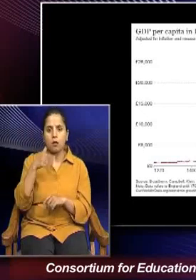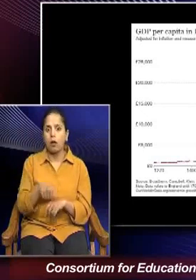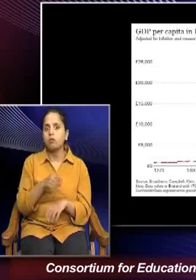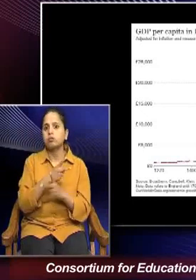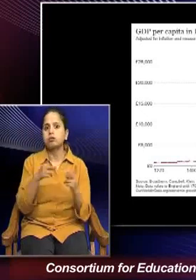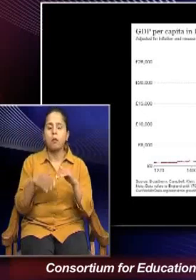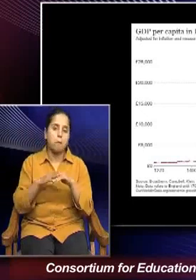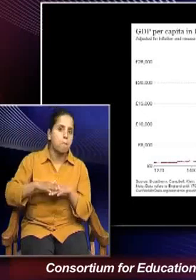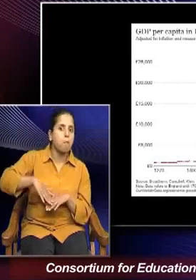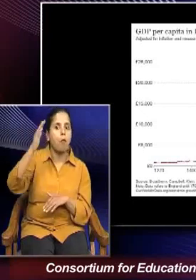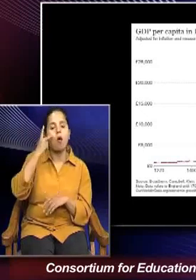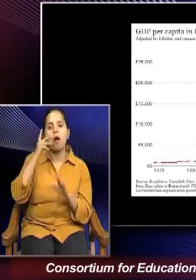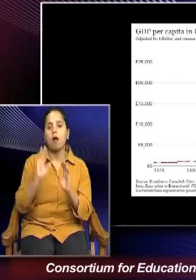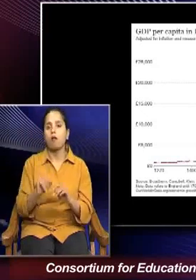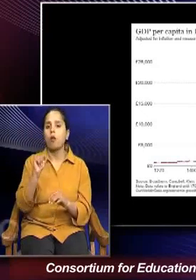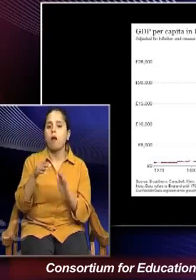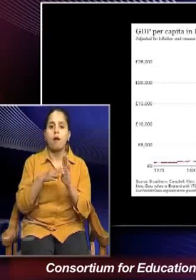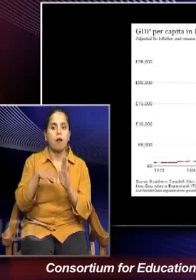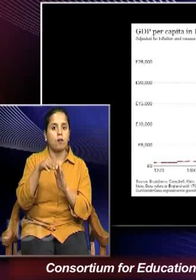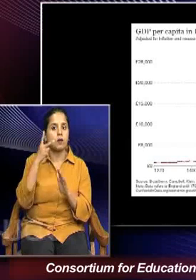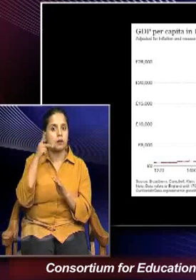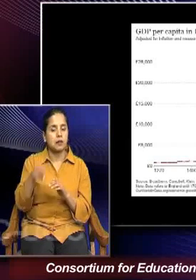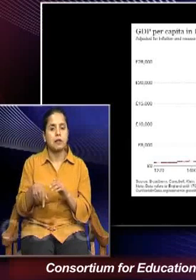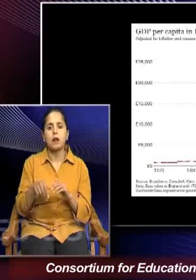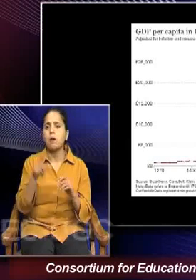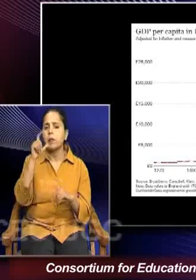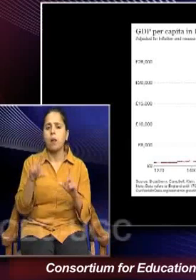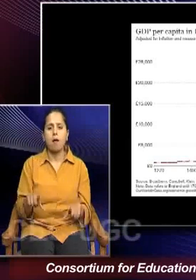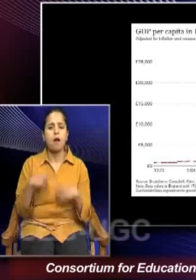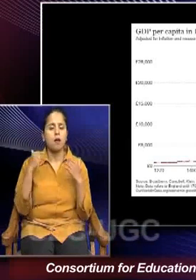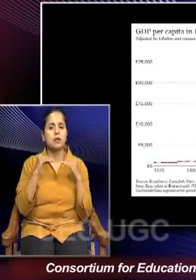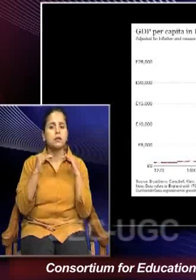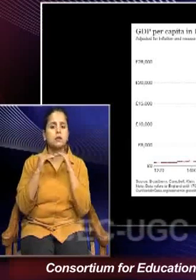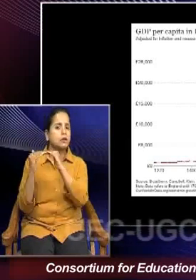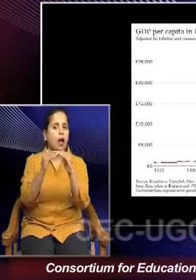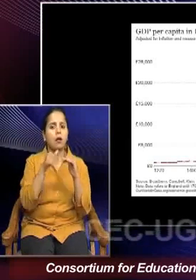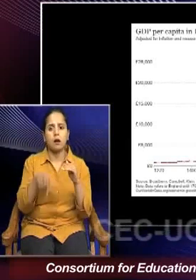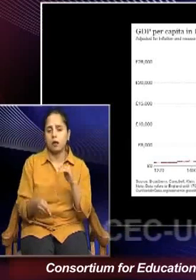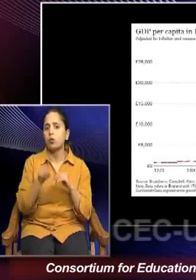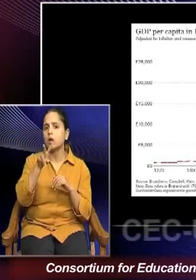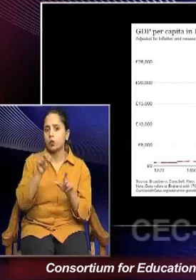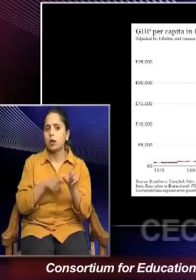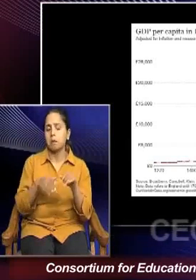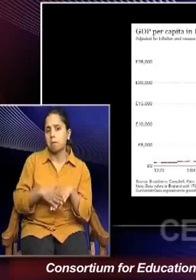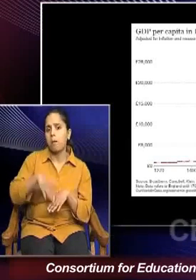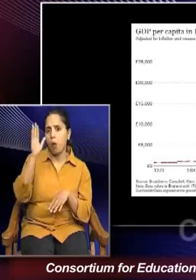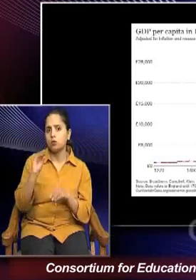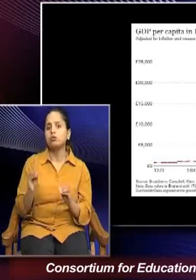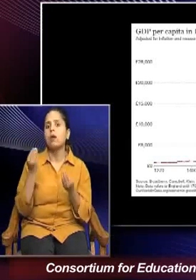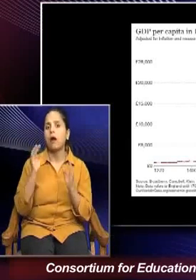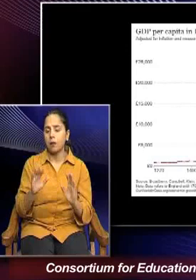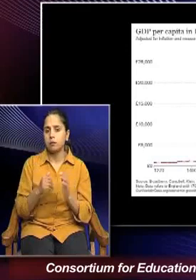phenomenal increase in the level of standard of living of people in the last 120 years. So if you look at